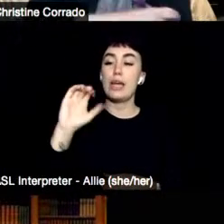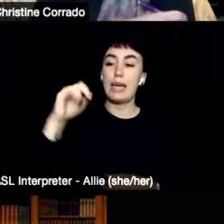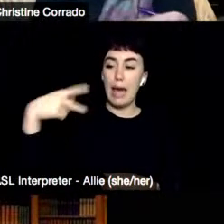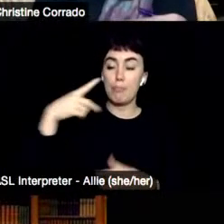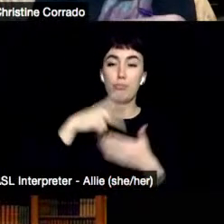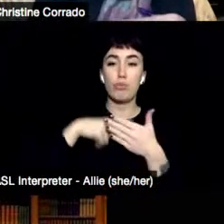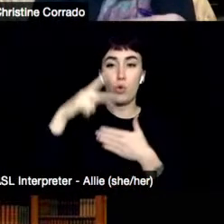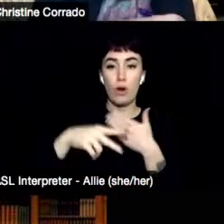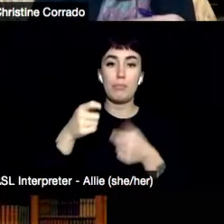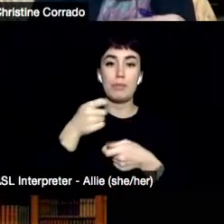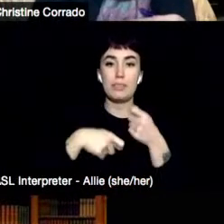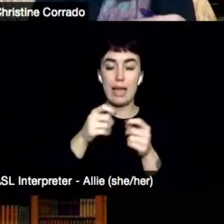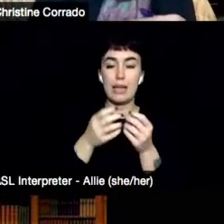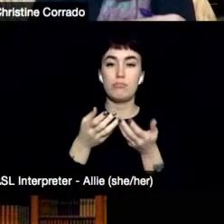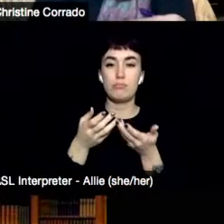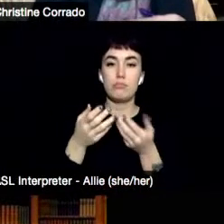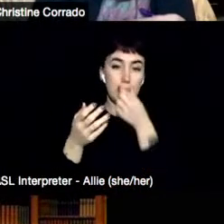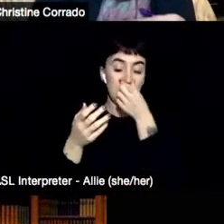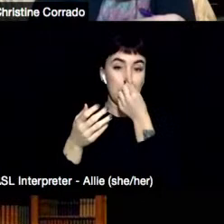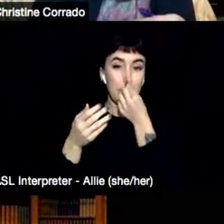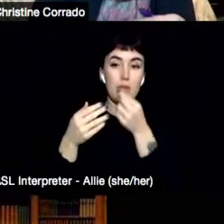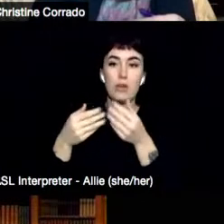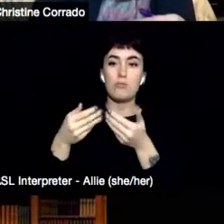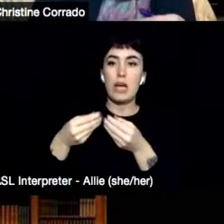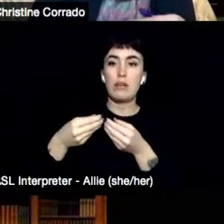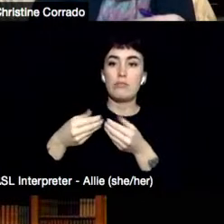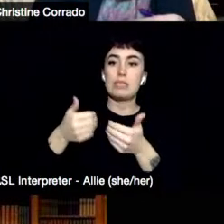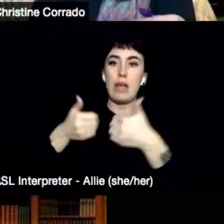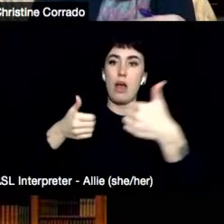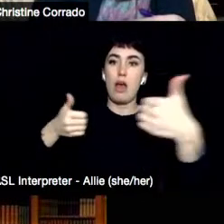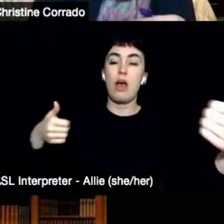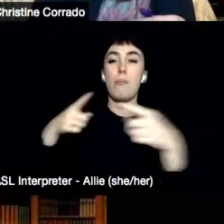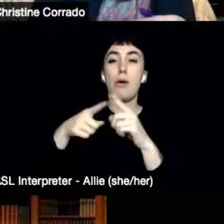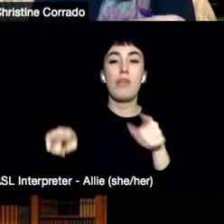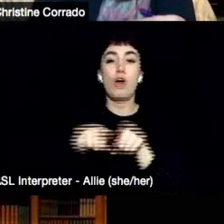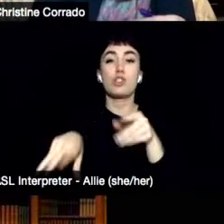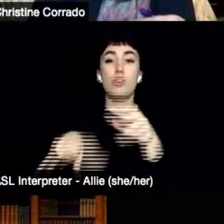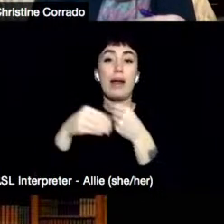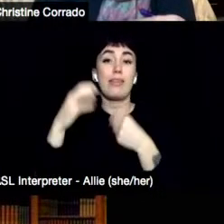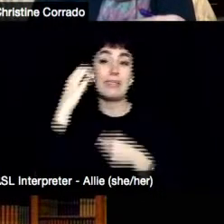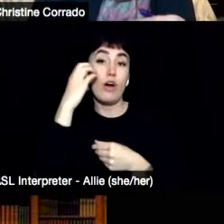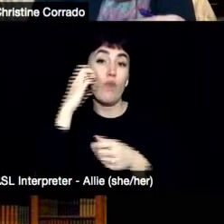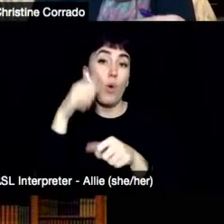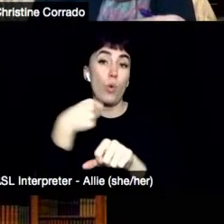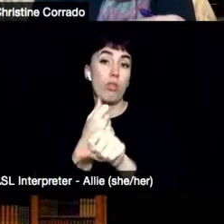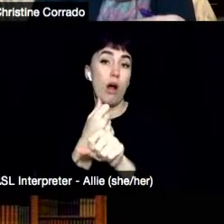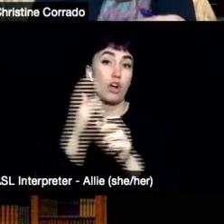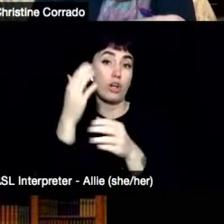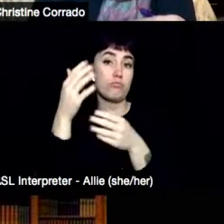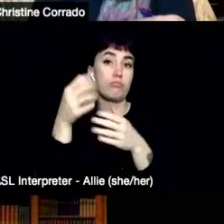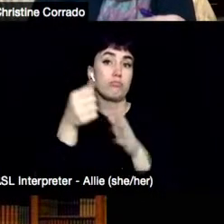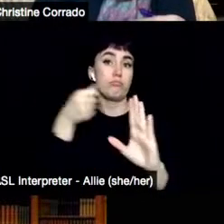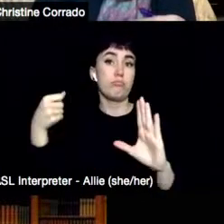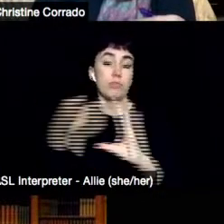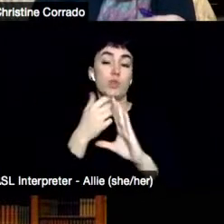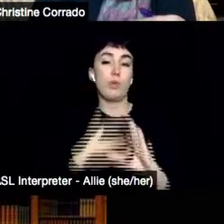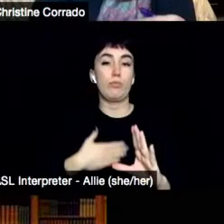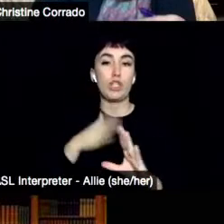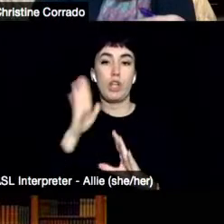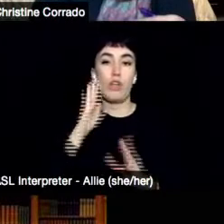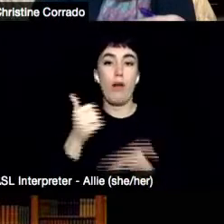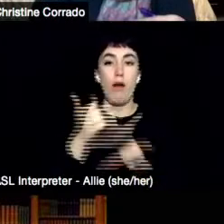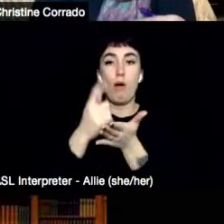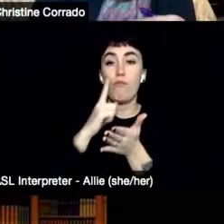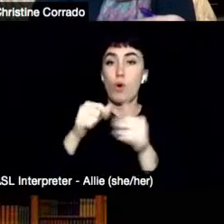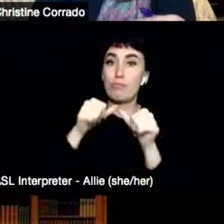that cell phone locker to it. So we appreciate their assistance in keeping our courts running.